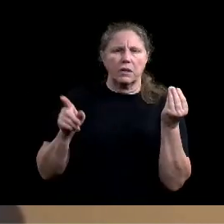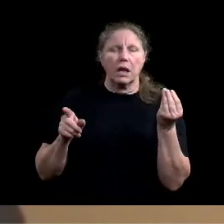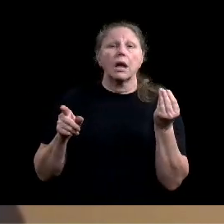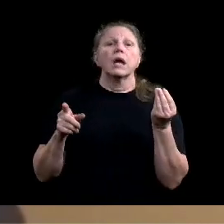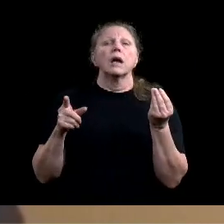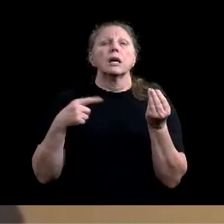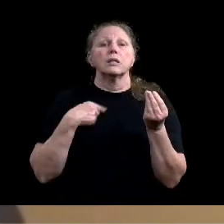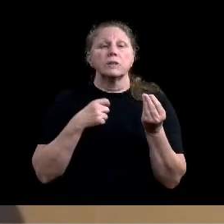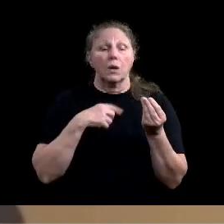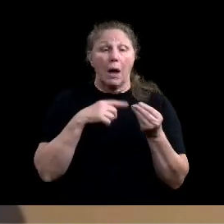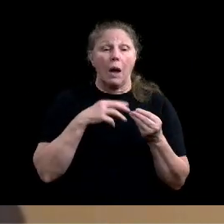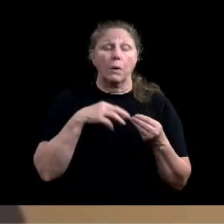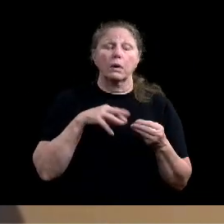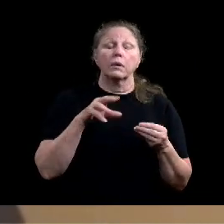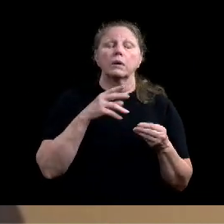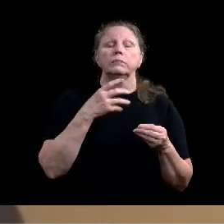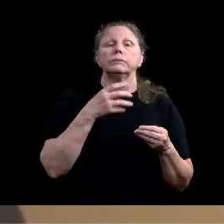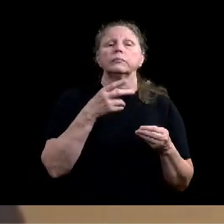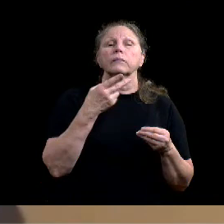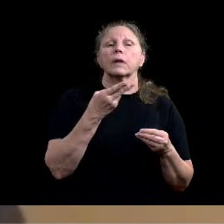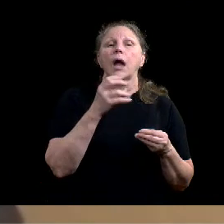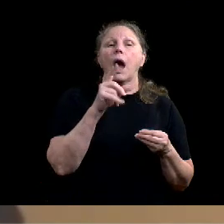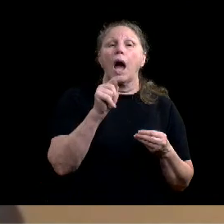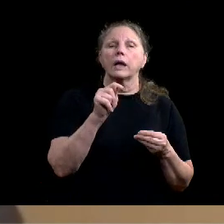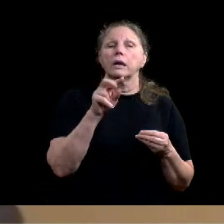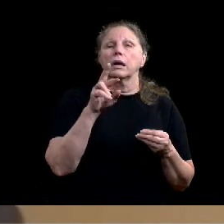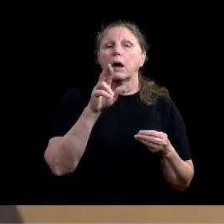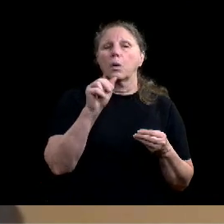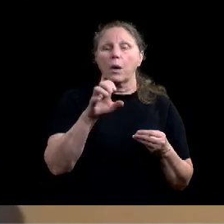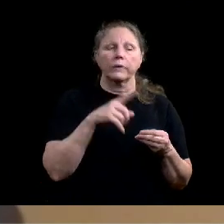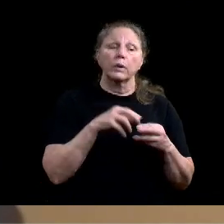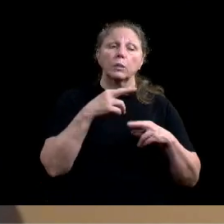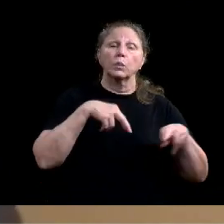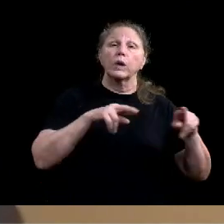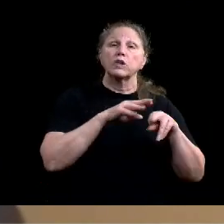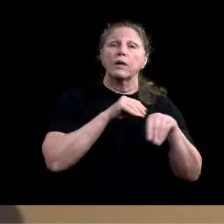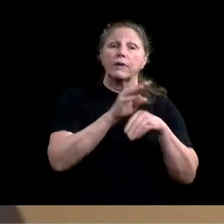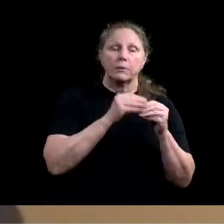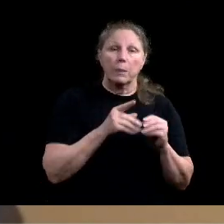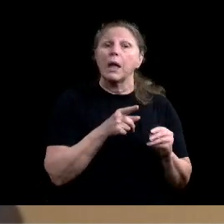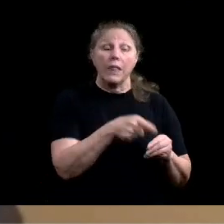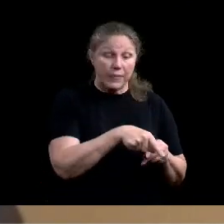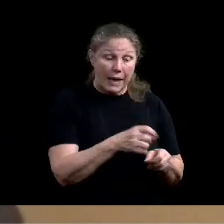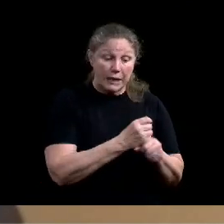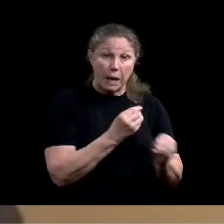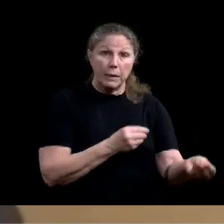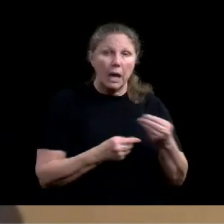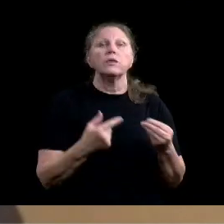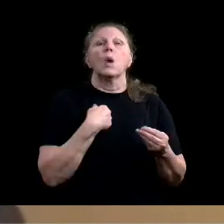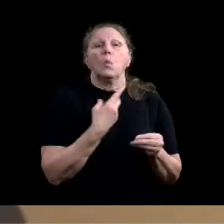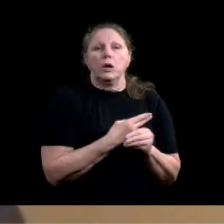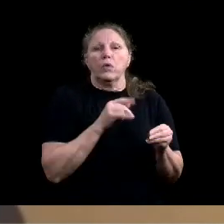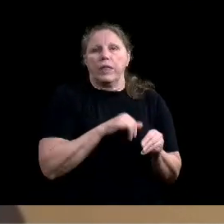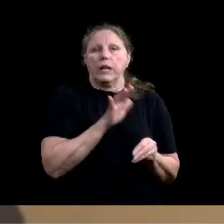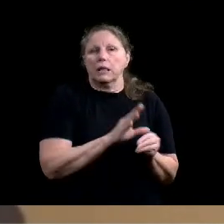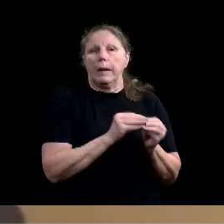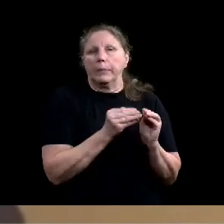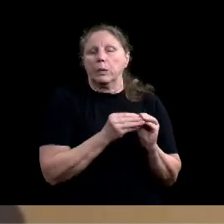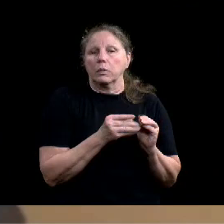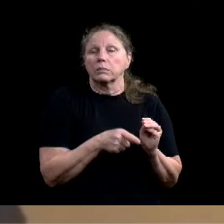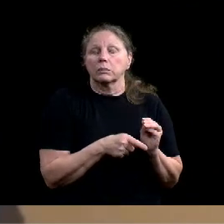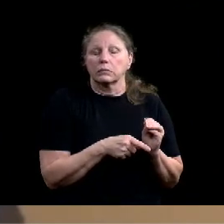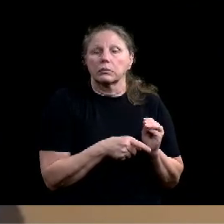those numbers directly from them. So we're just getting the numbers a lot quicker than we were getting them before. And so they're much more up to date.